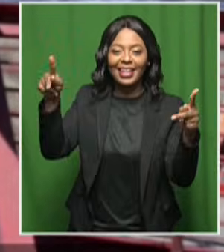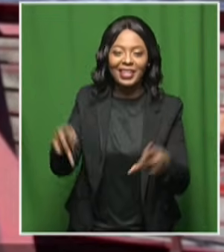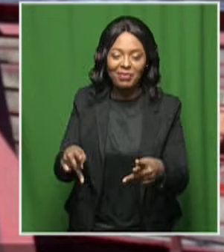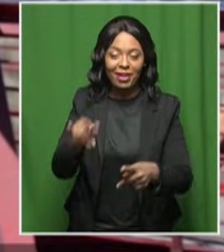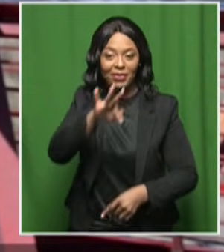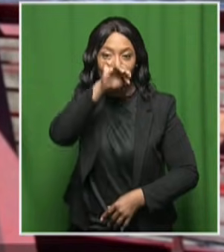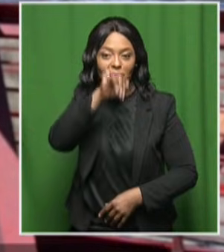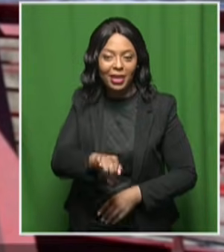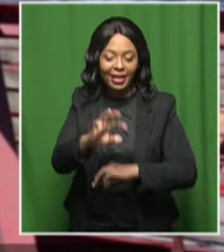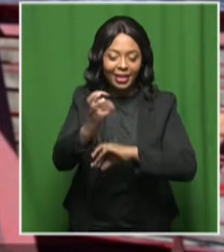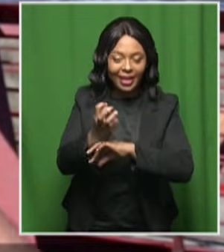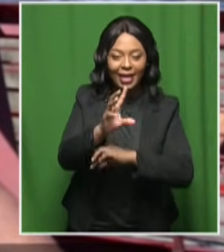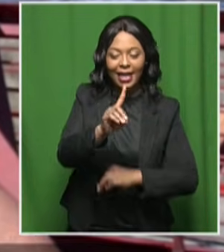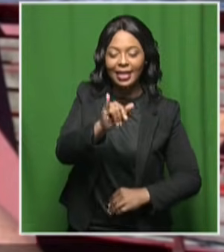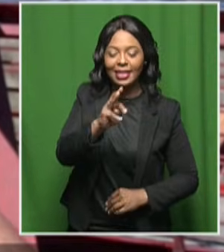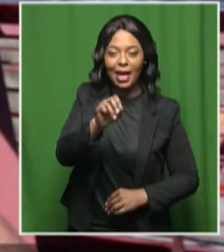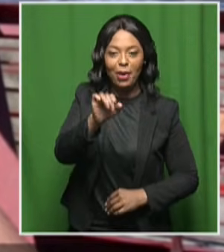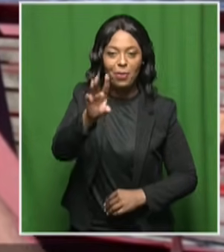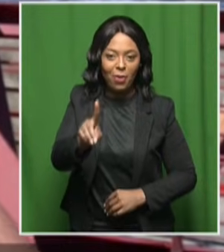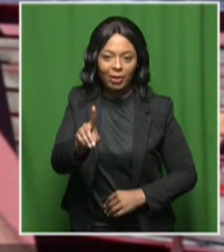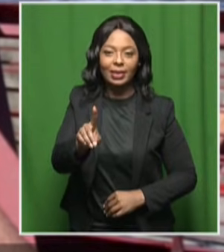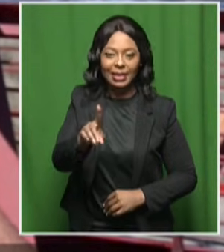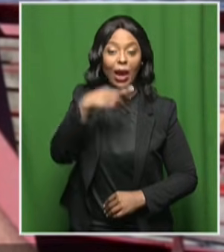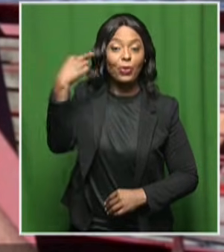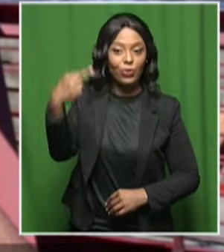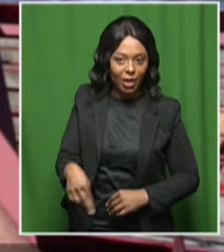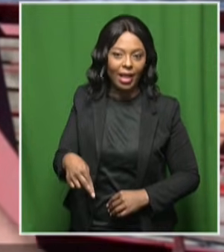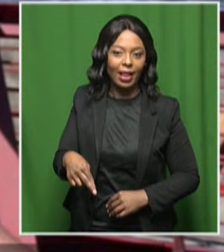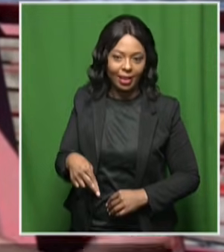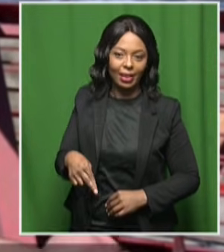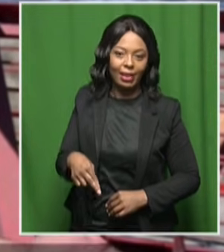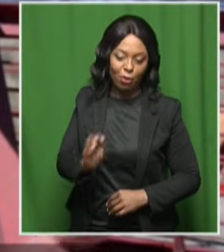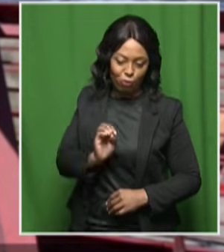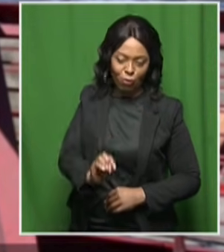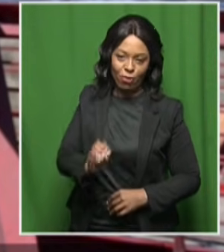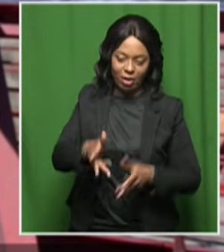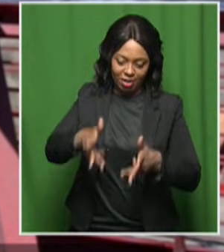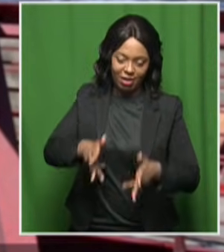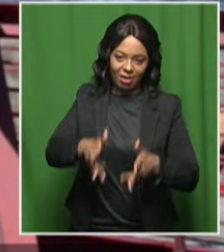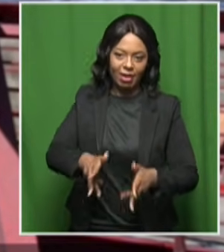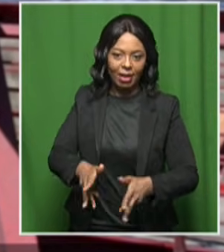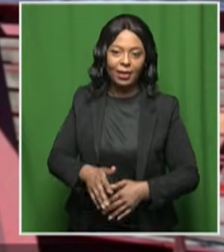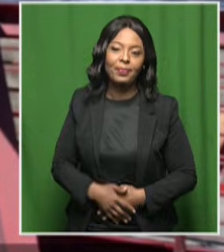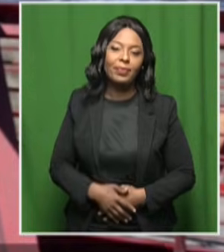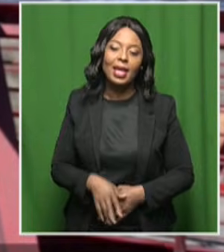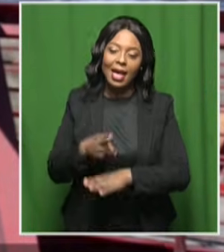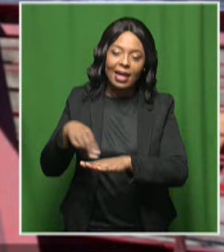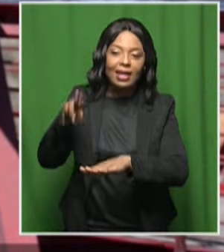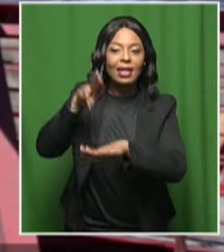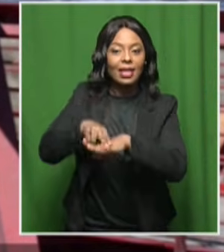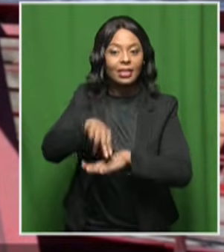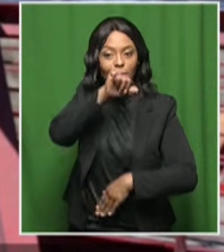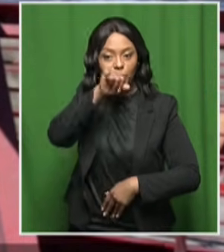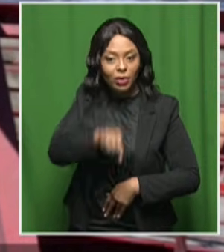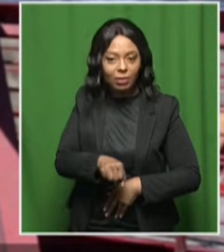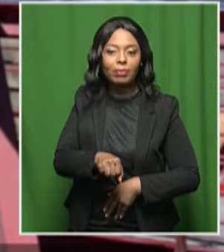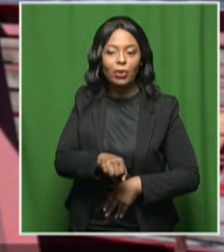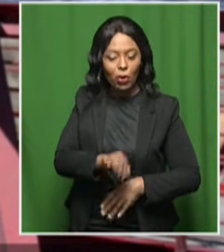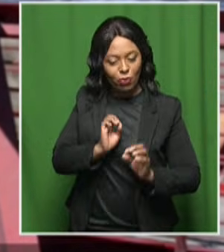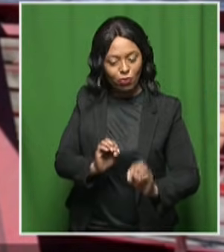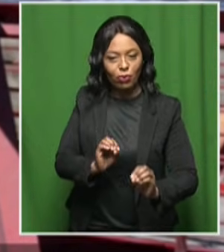of diamonds, you can see some diamonds, some real diamonds here. If you're a lover of nature, you can see the big hole, you can see